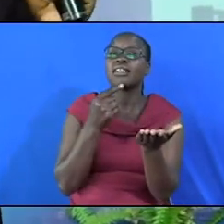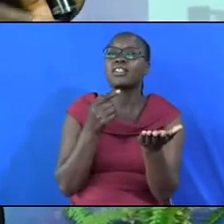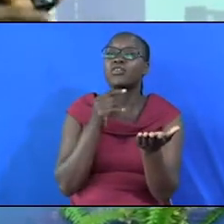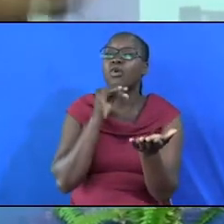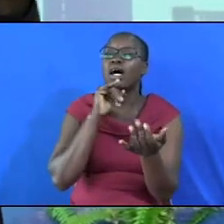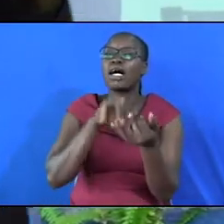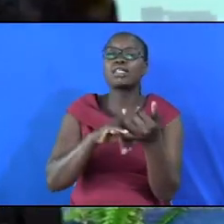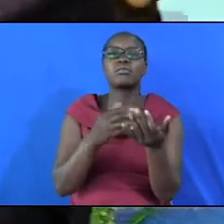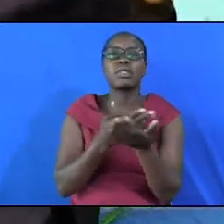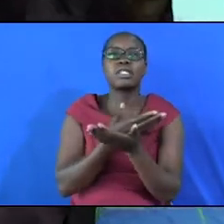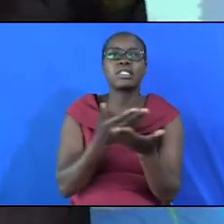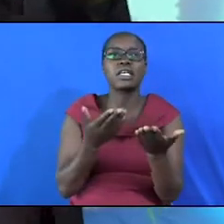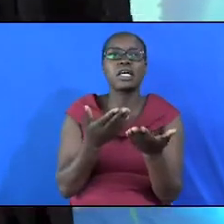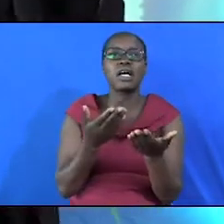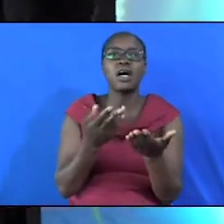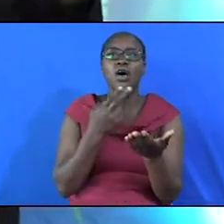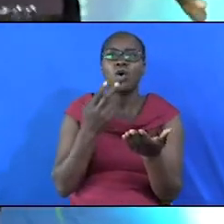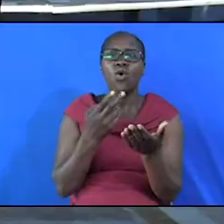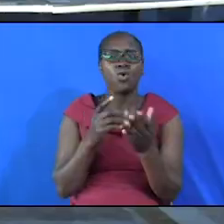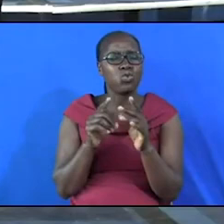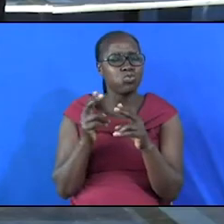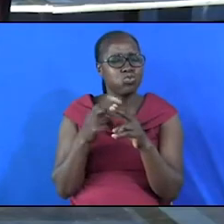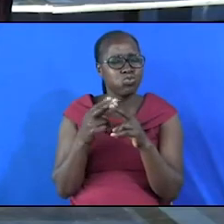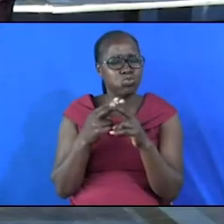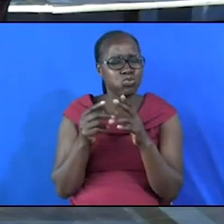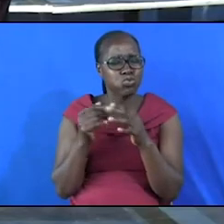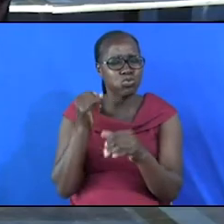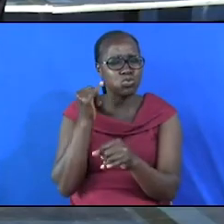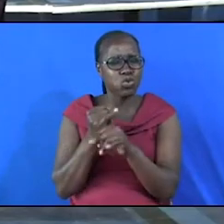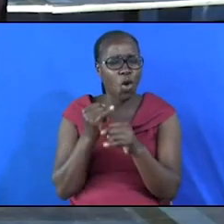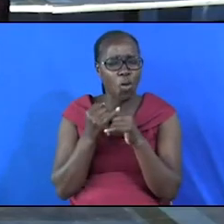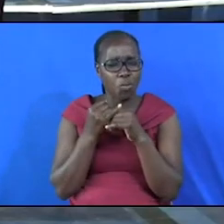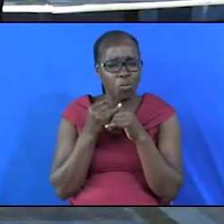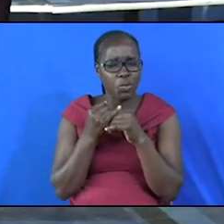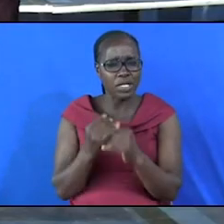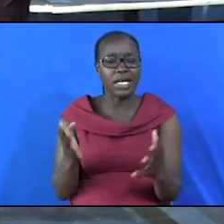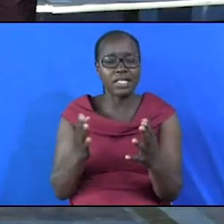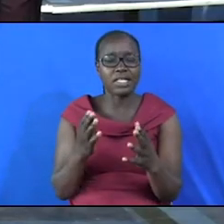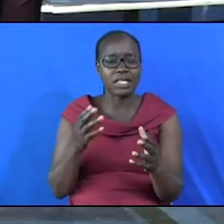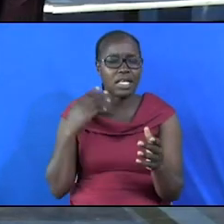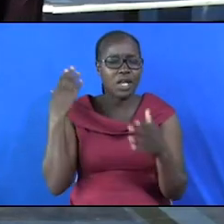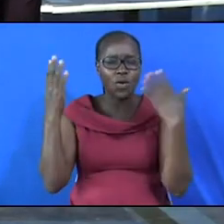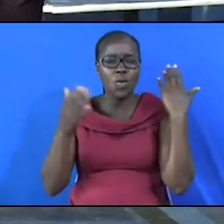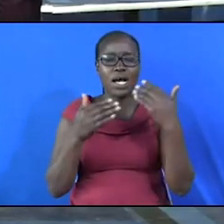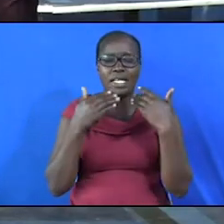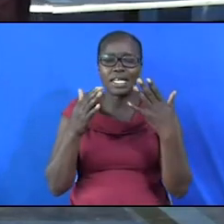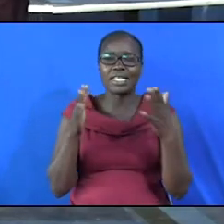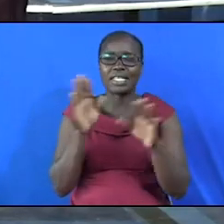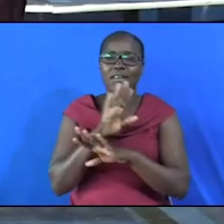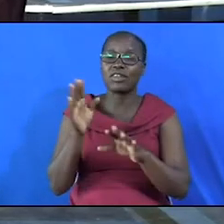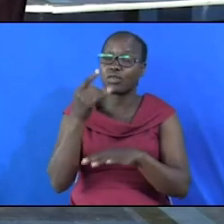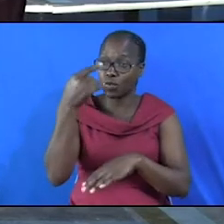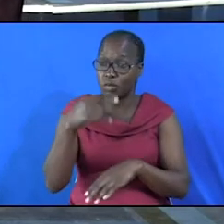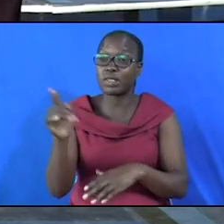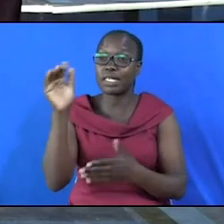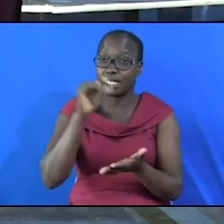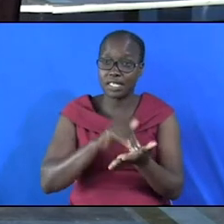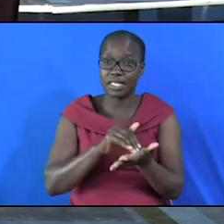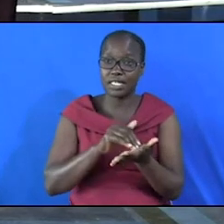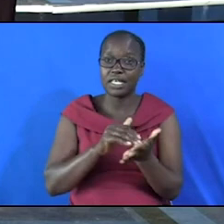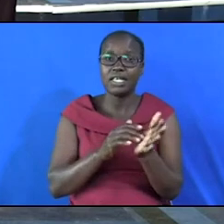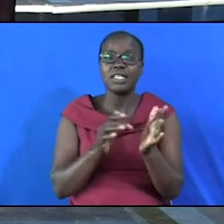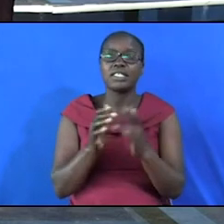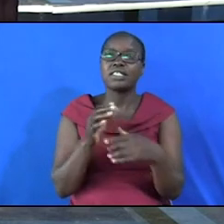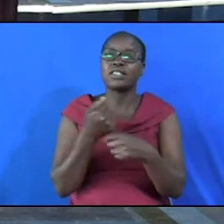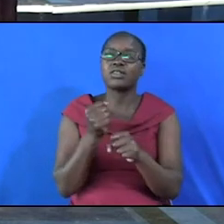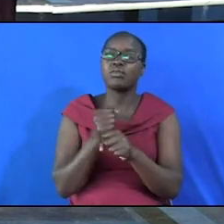husband who is in the verge of losing his job that don't worry. One day everything will be right. All right. For